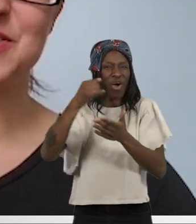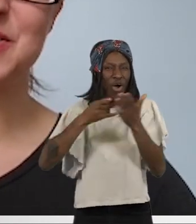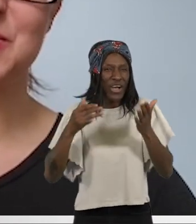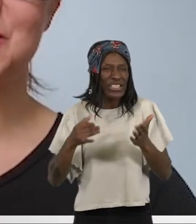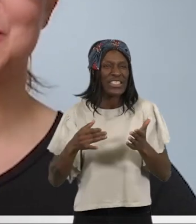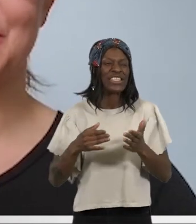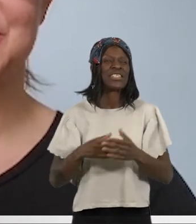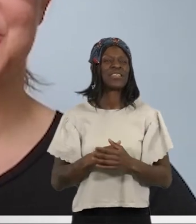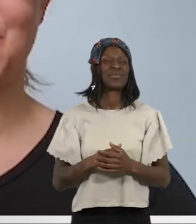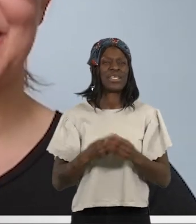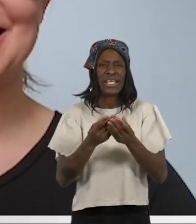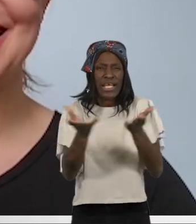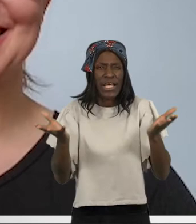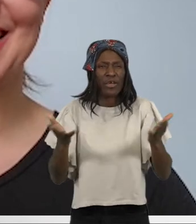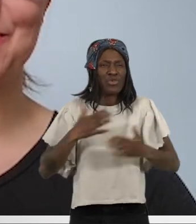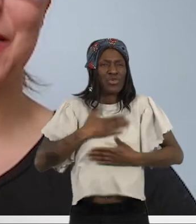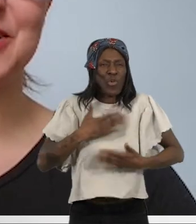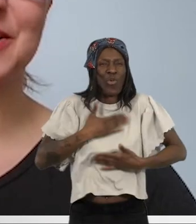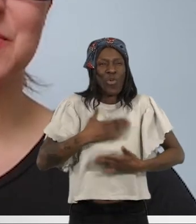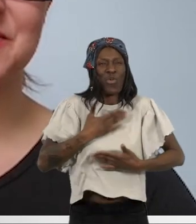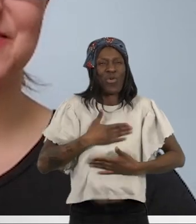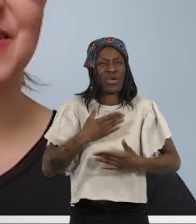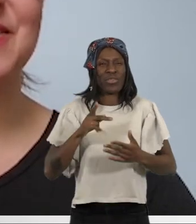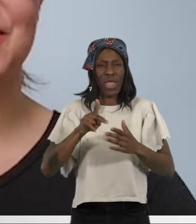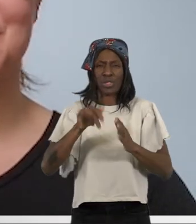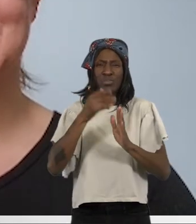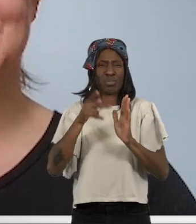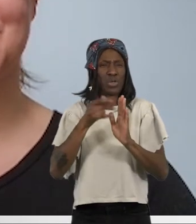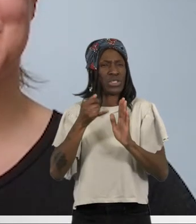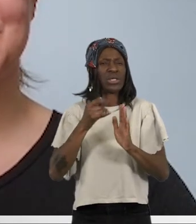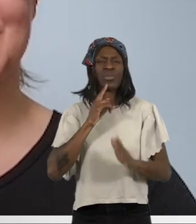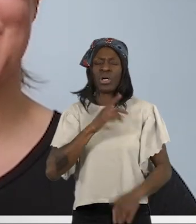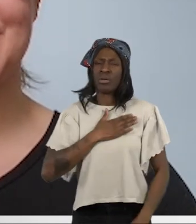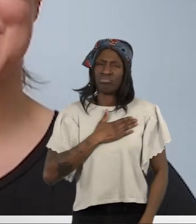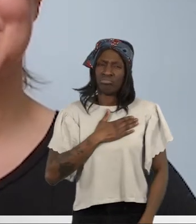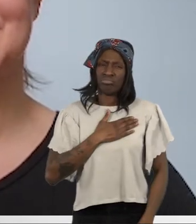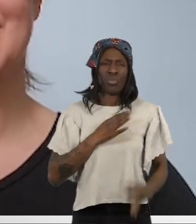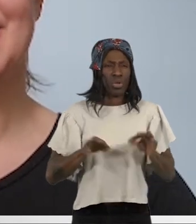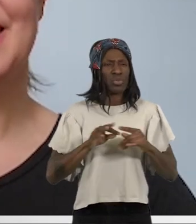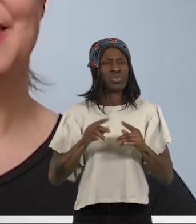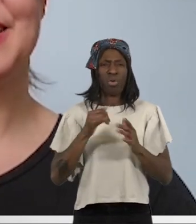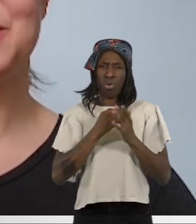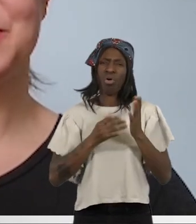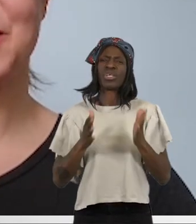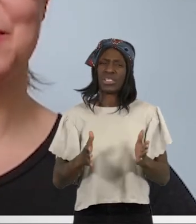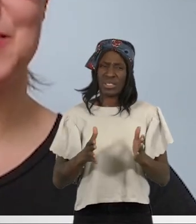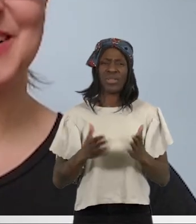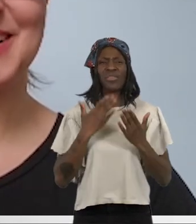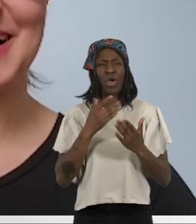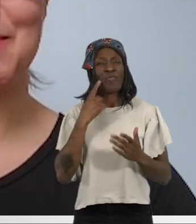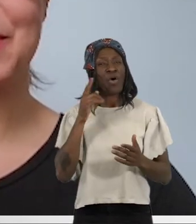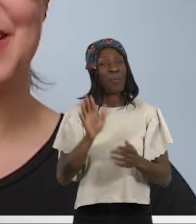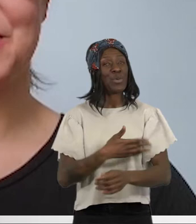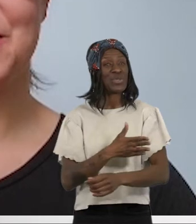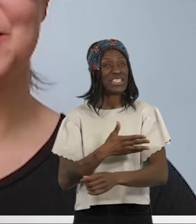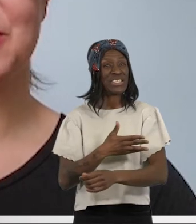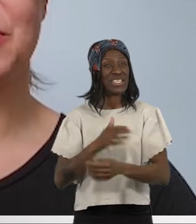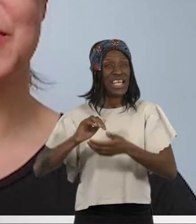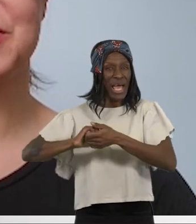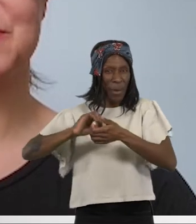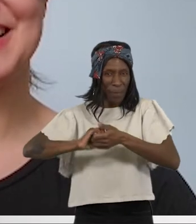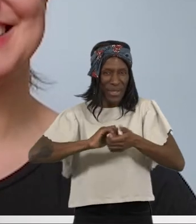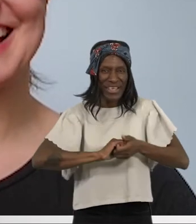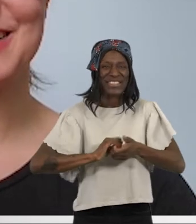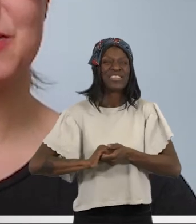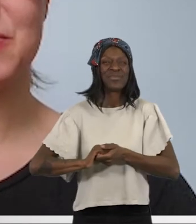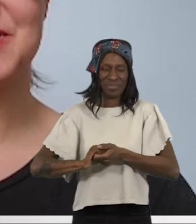an effort to spread joy, and that project was very, very meaningful to the artists. Thank you to our music collaborators,